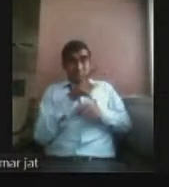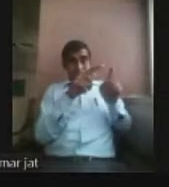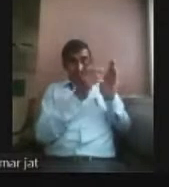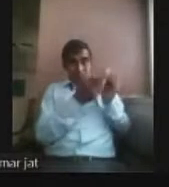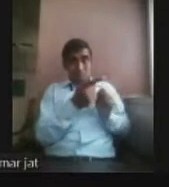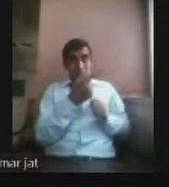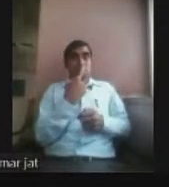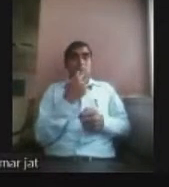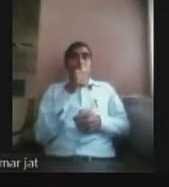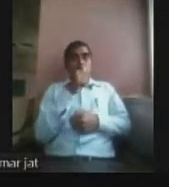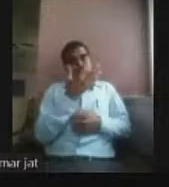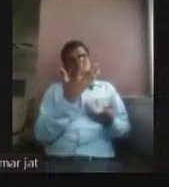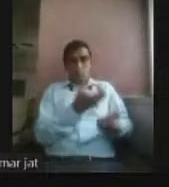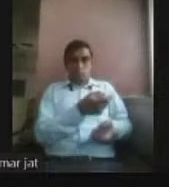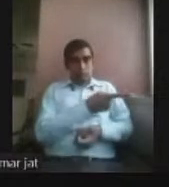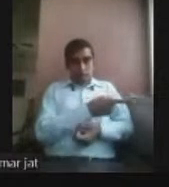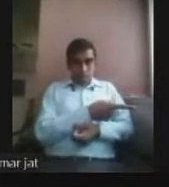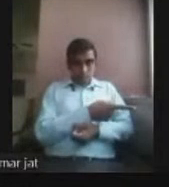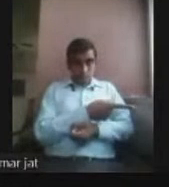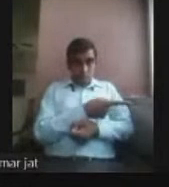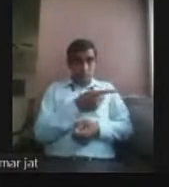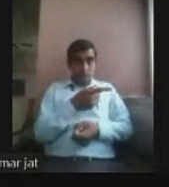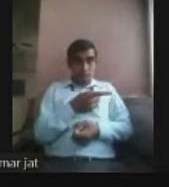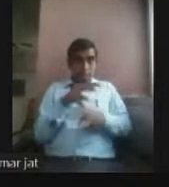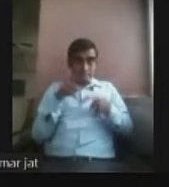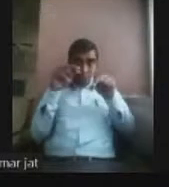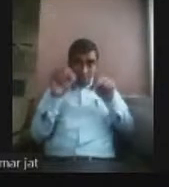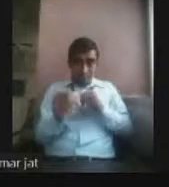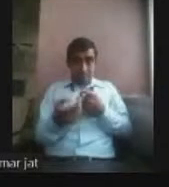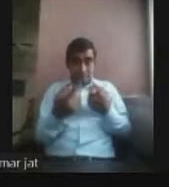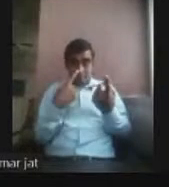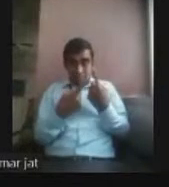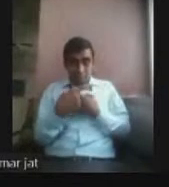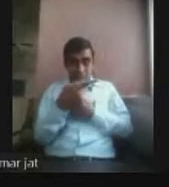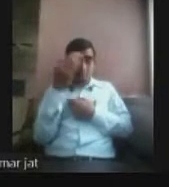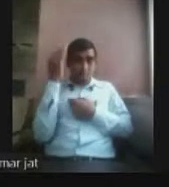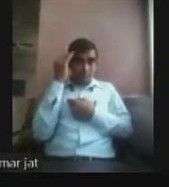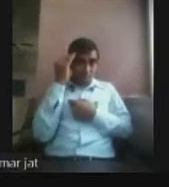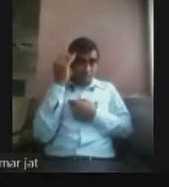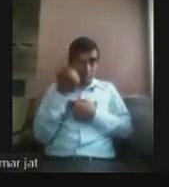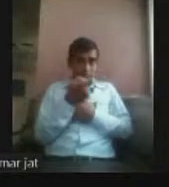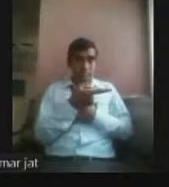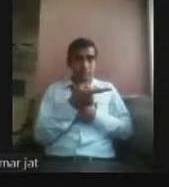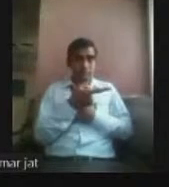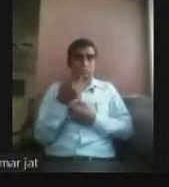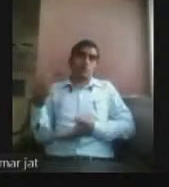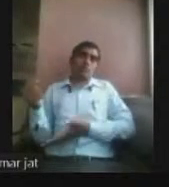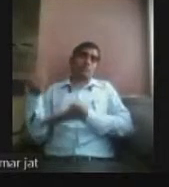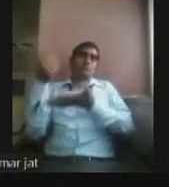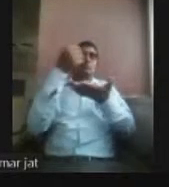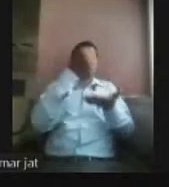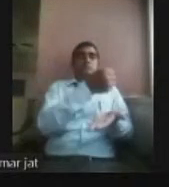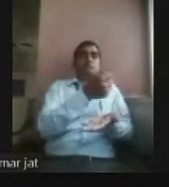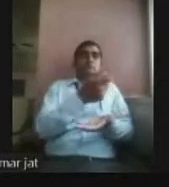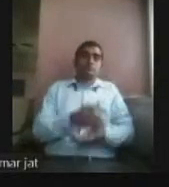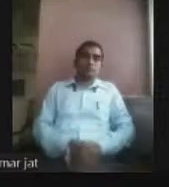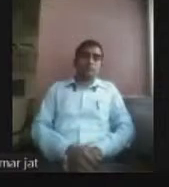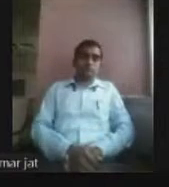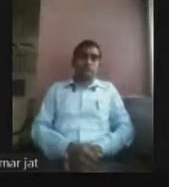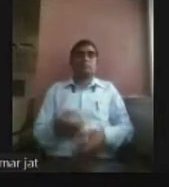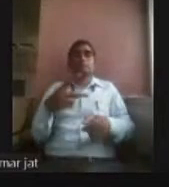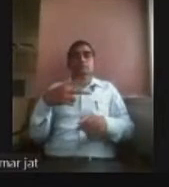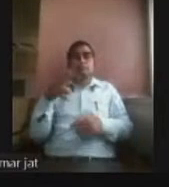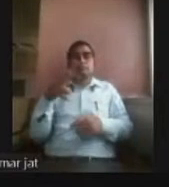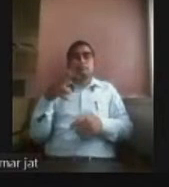for instance. Hence, the need analysis is something which is a big gap when we are making budget. Another